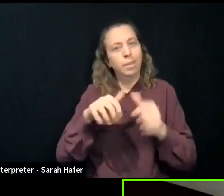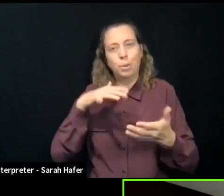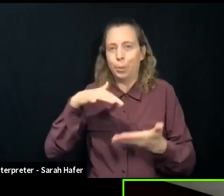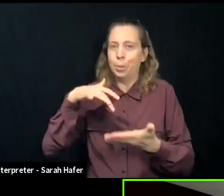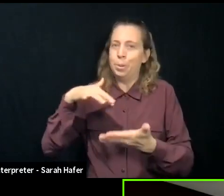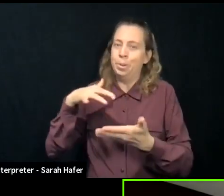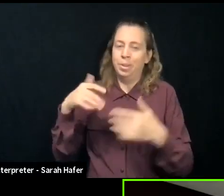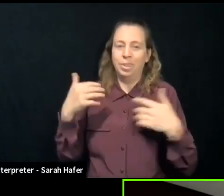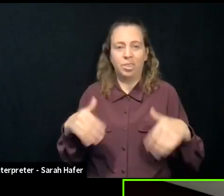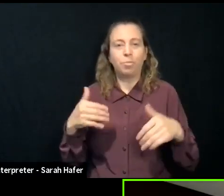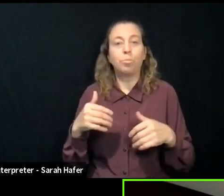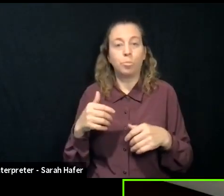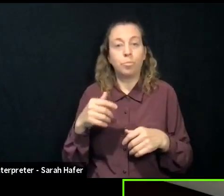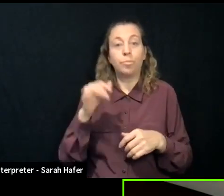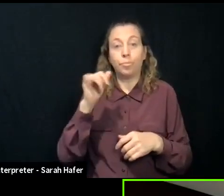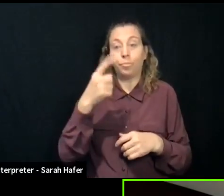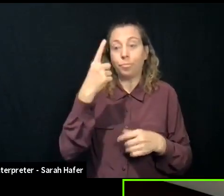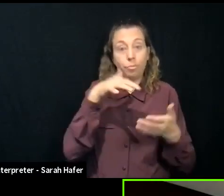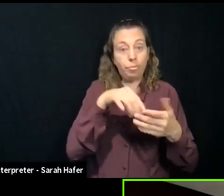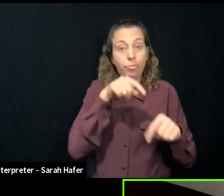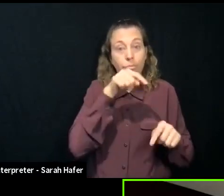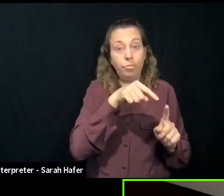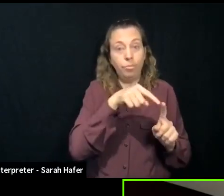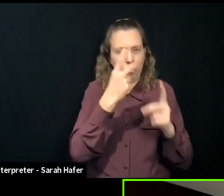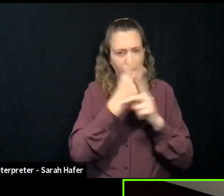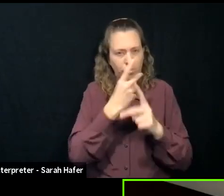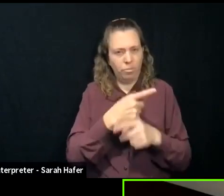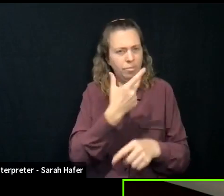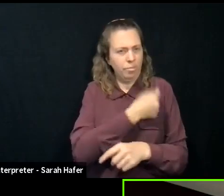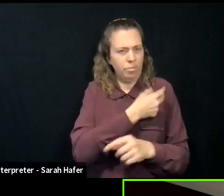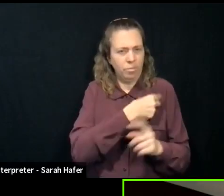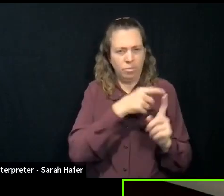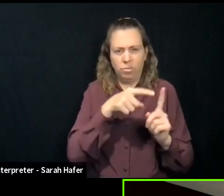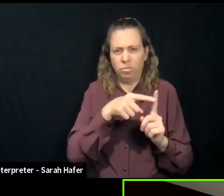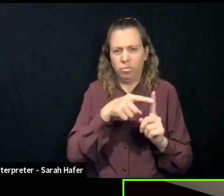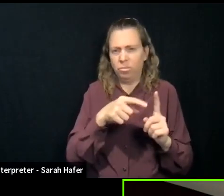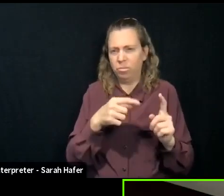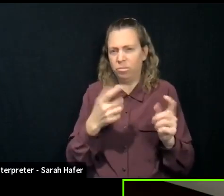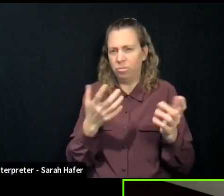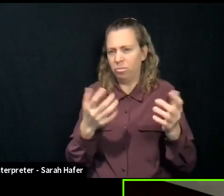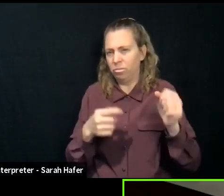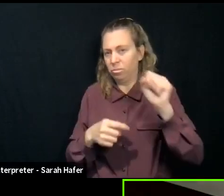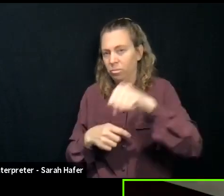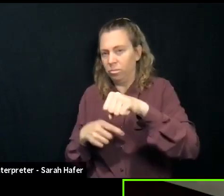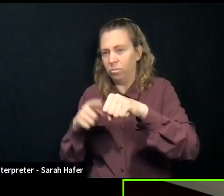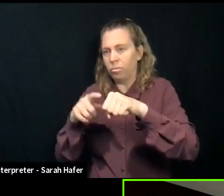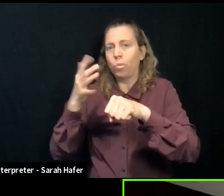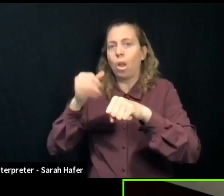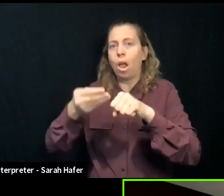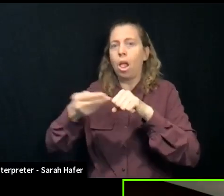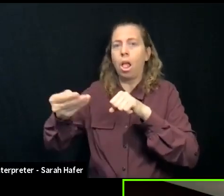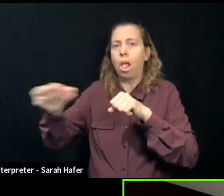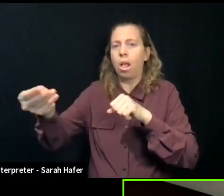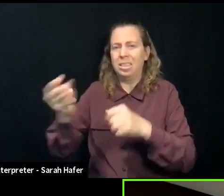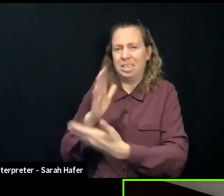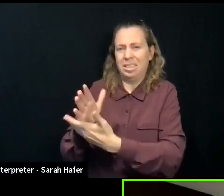question and some related questions this month in partnership with Kaiser Permanente and OHSU.